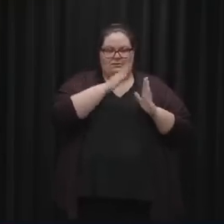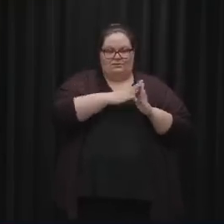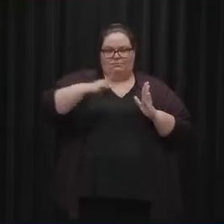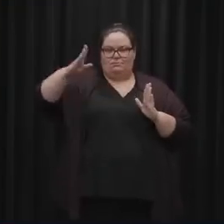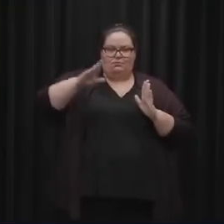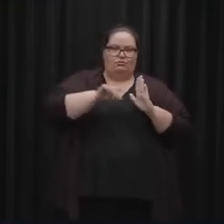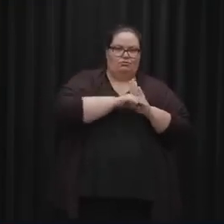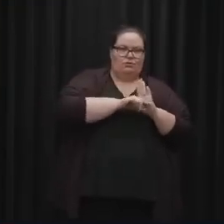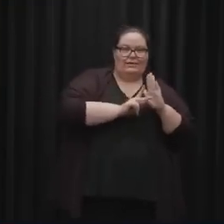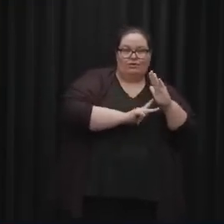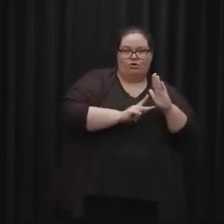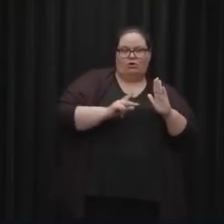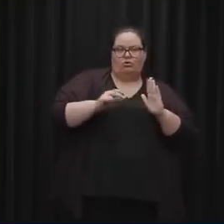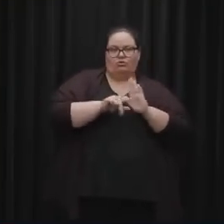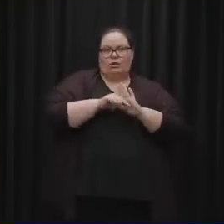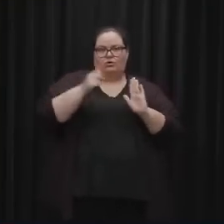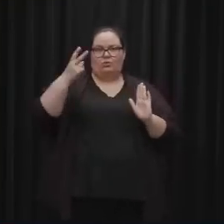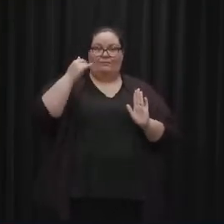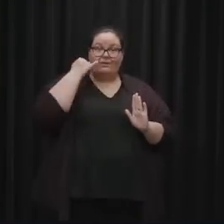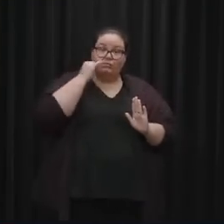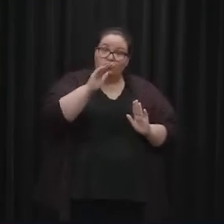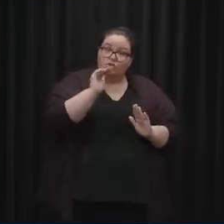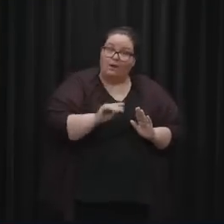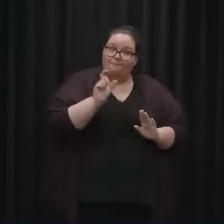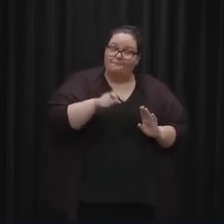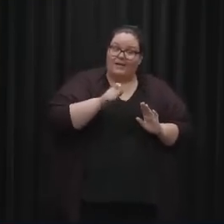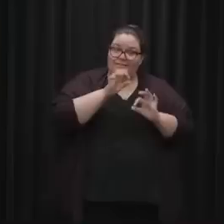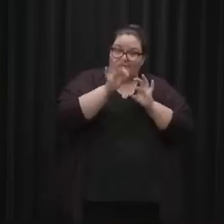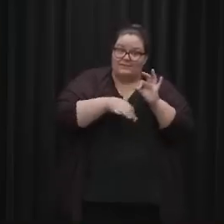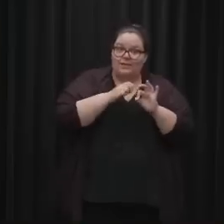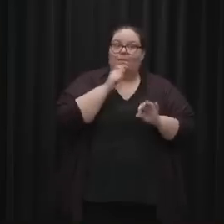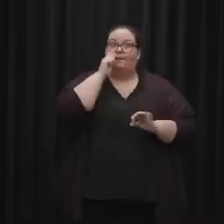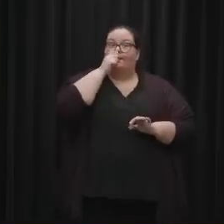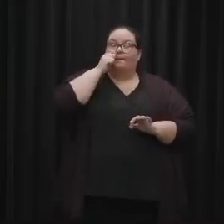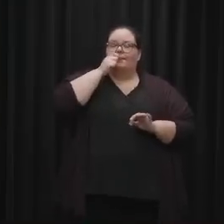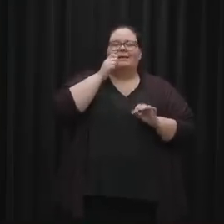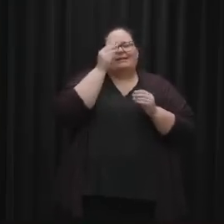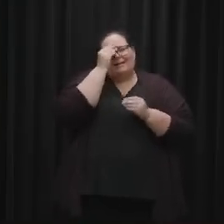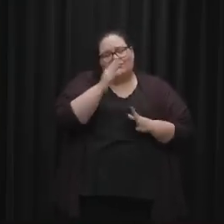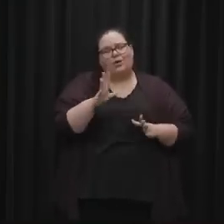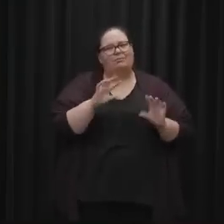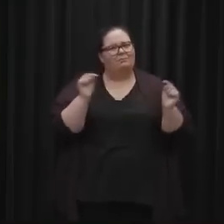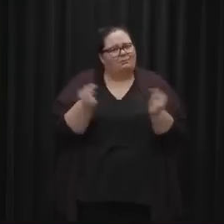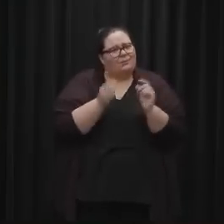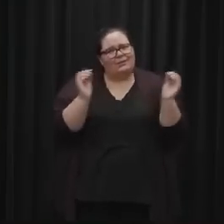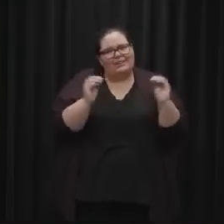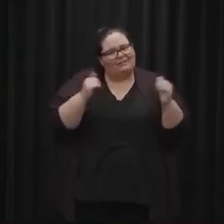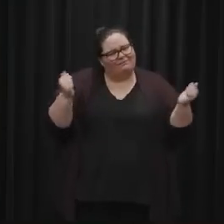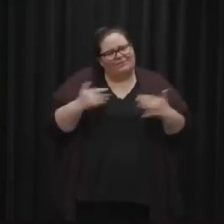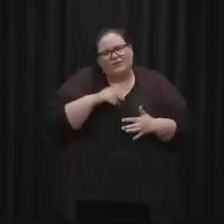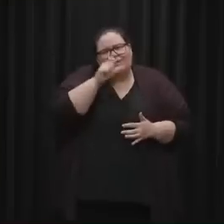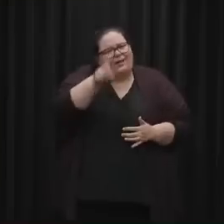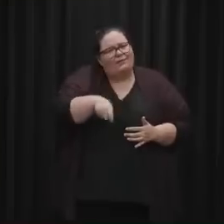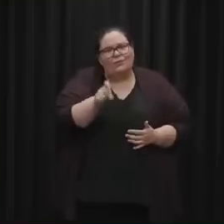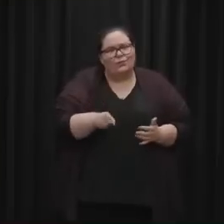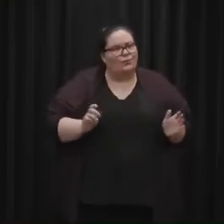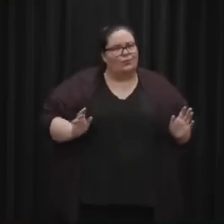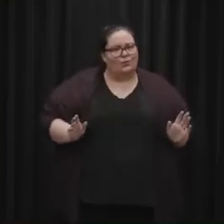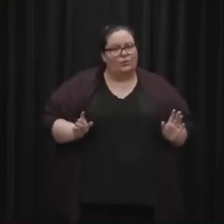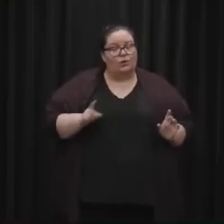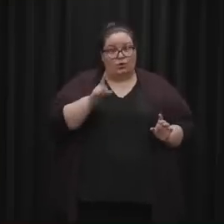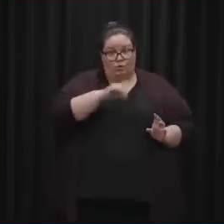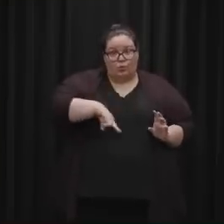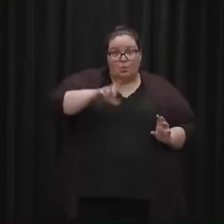if your child does have to be tested for COVID-19, please assure them that this test is painless and nothing to be frightened of.